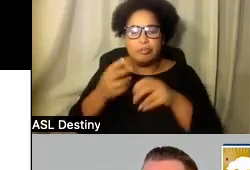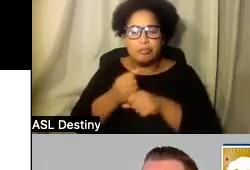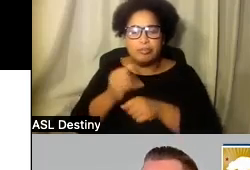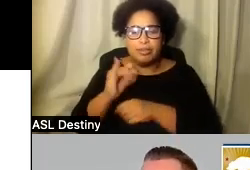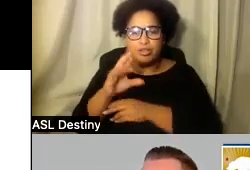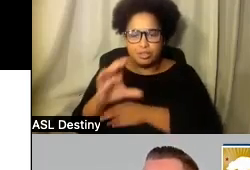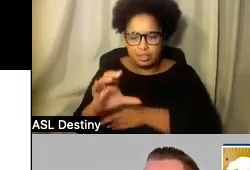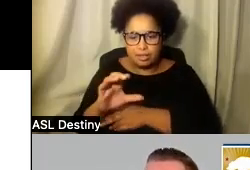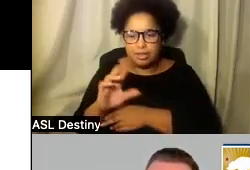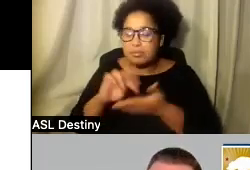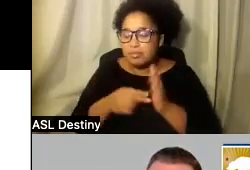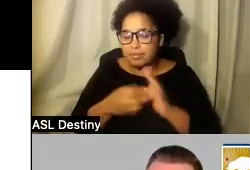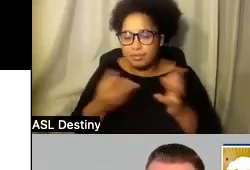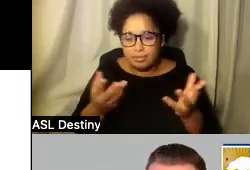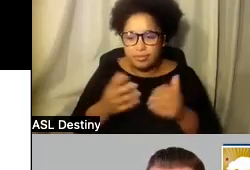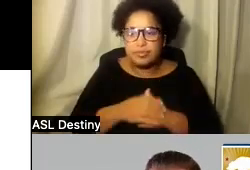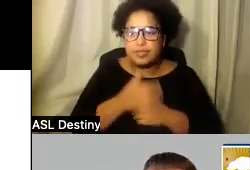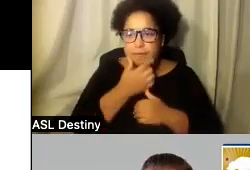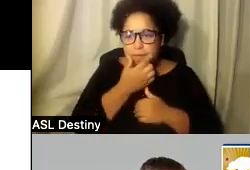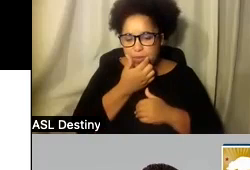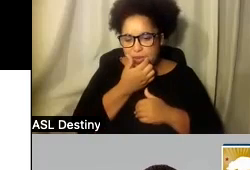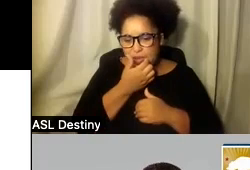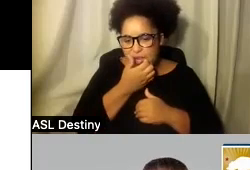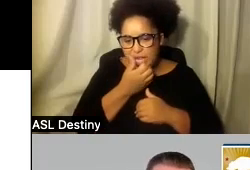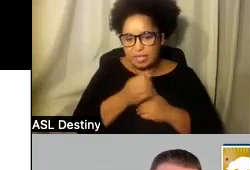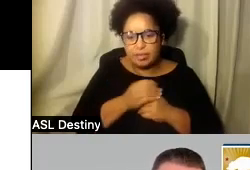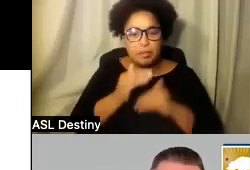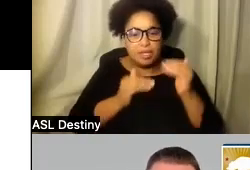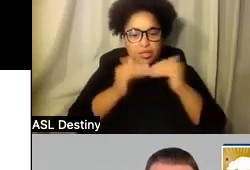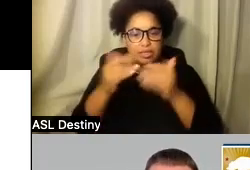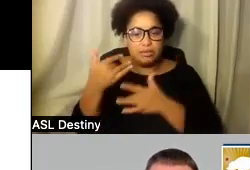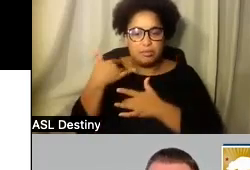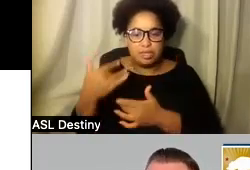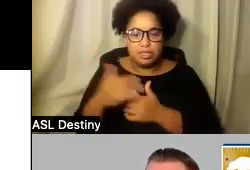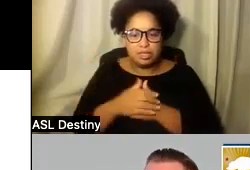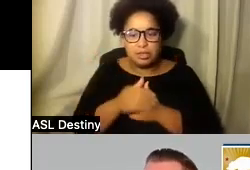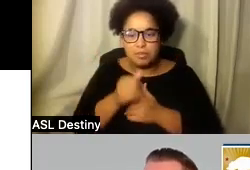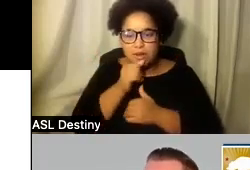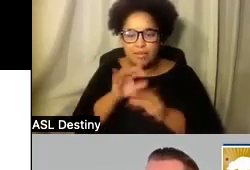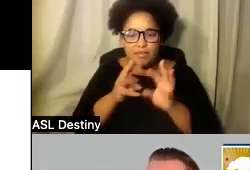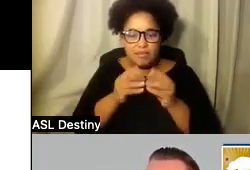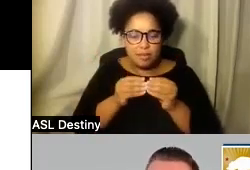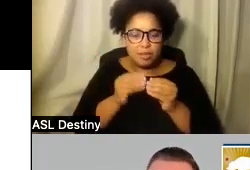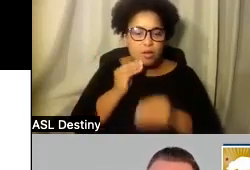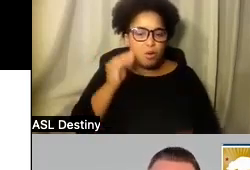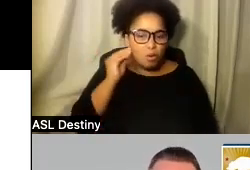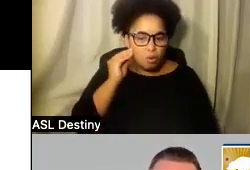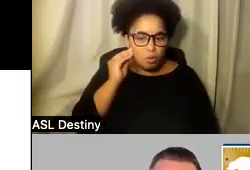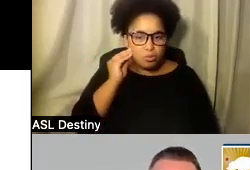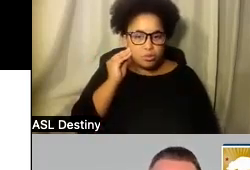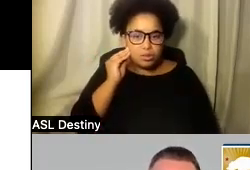This is essentially taking buildings, mostly private family dwellings, homes